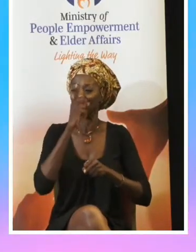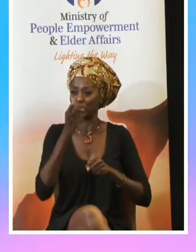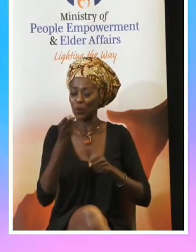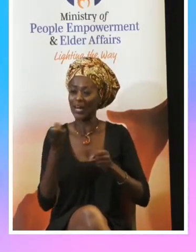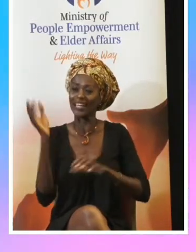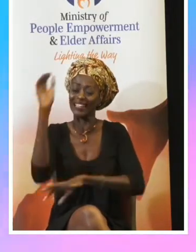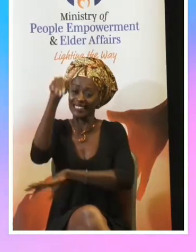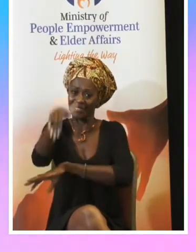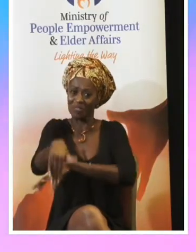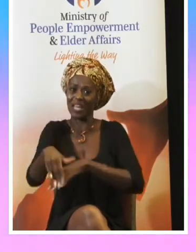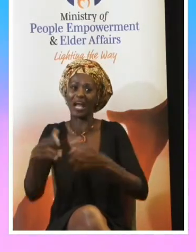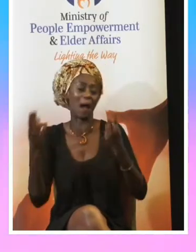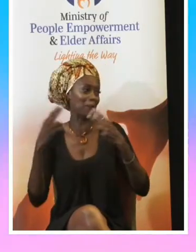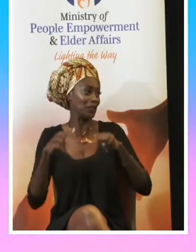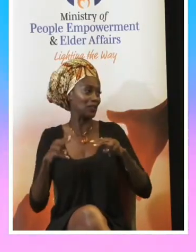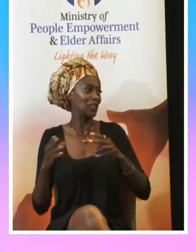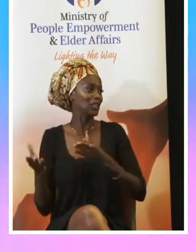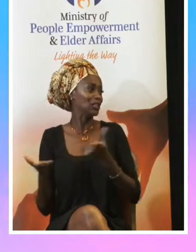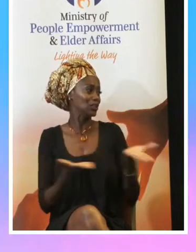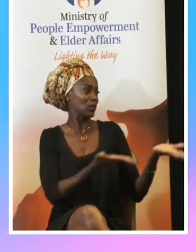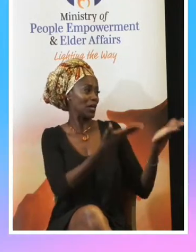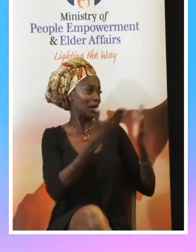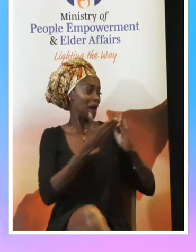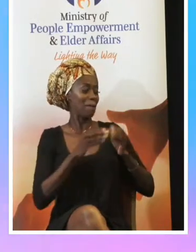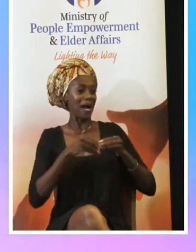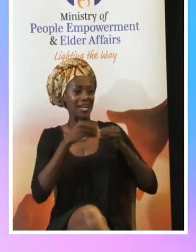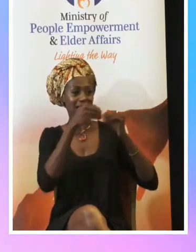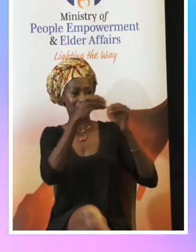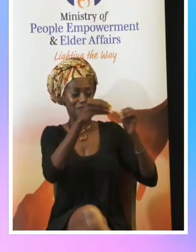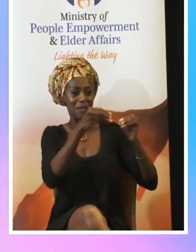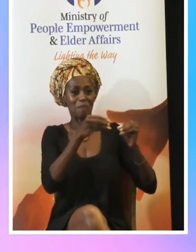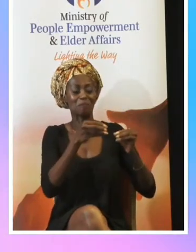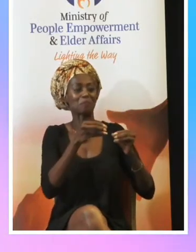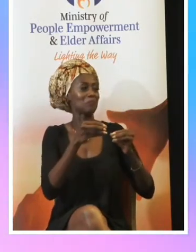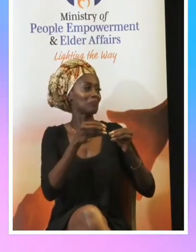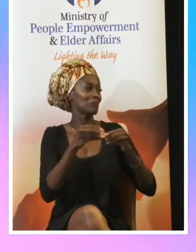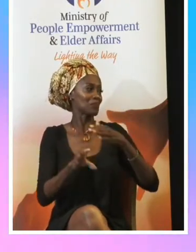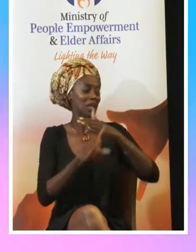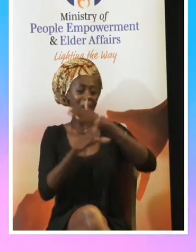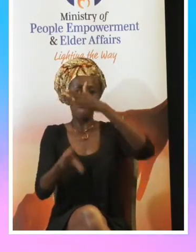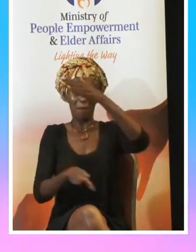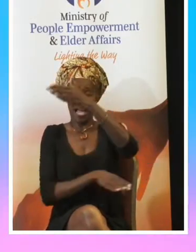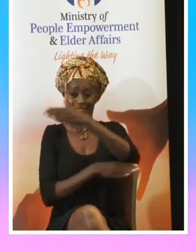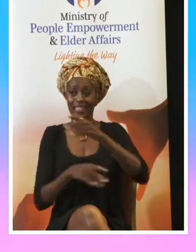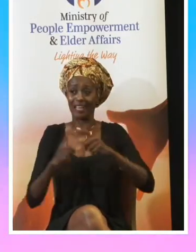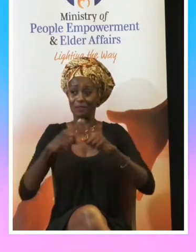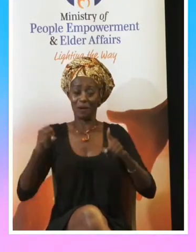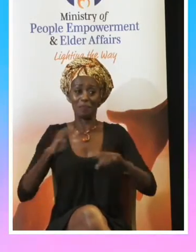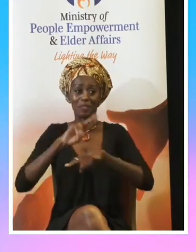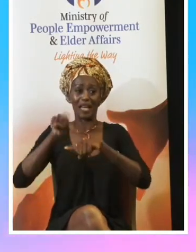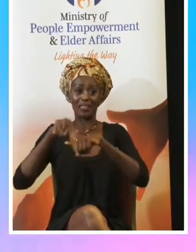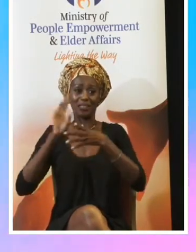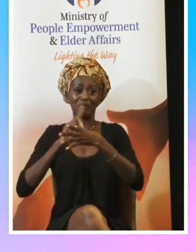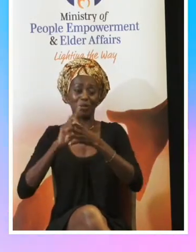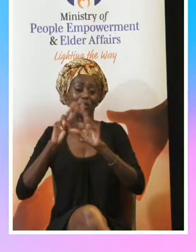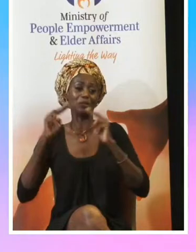tonight. She's going to present the senator with a token from the National Disabilities Unit.